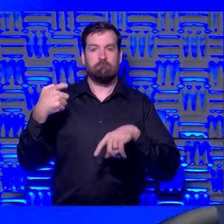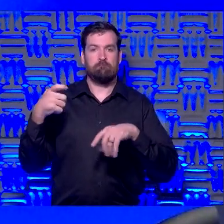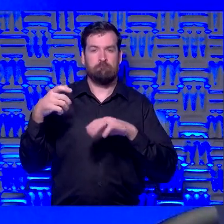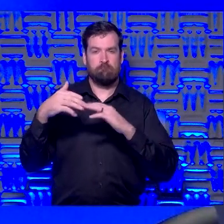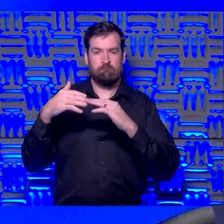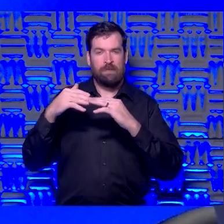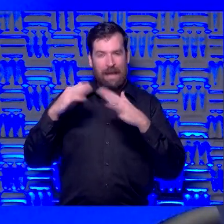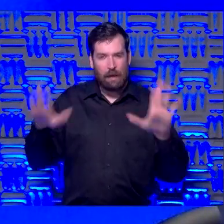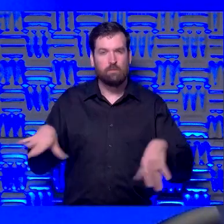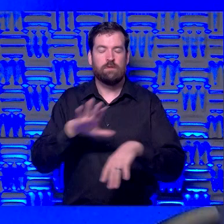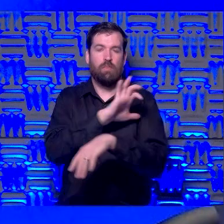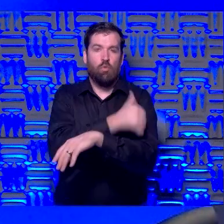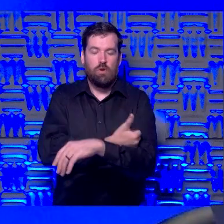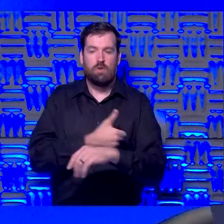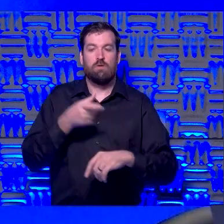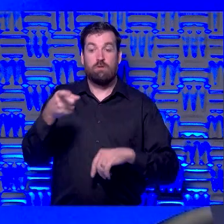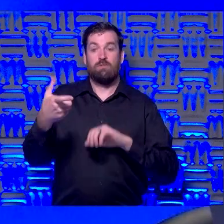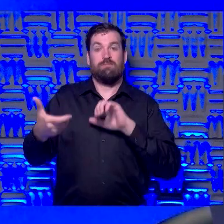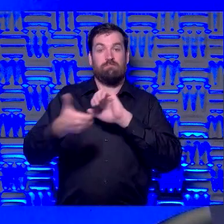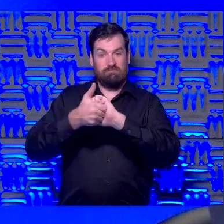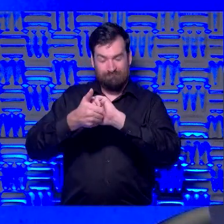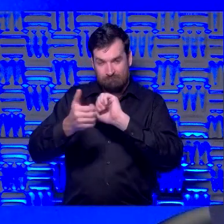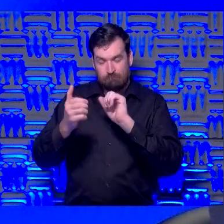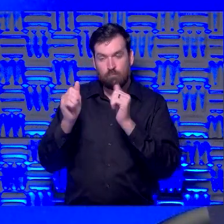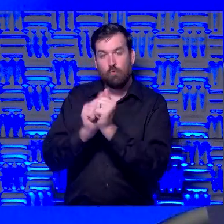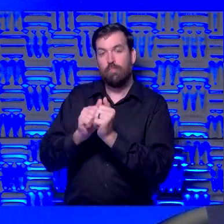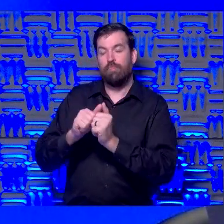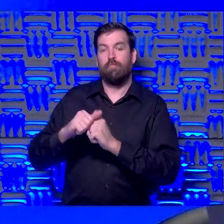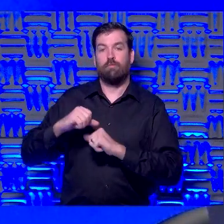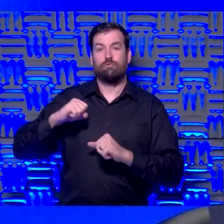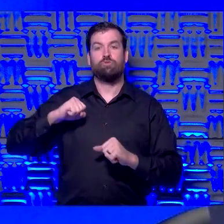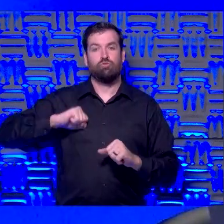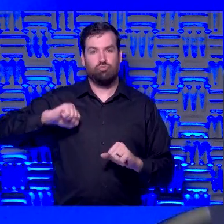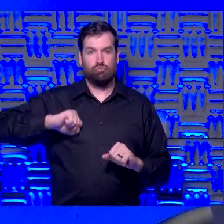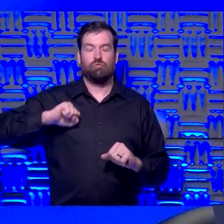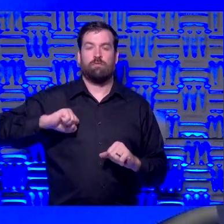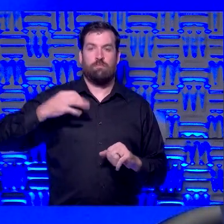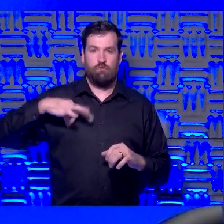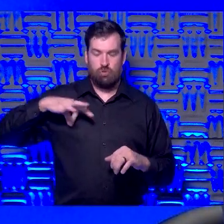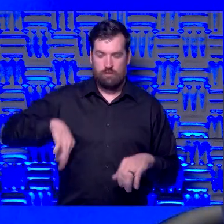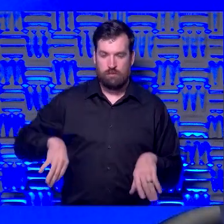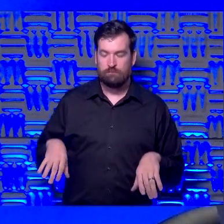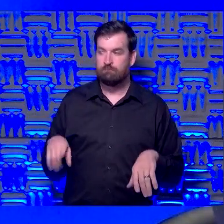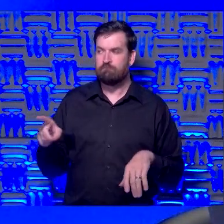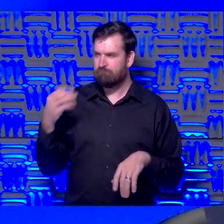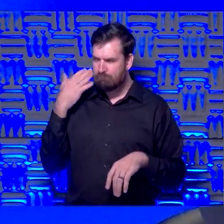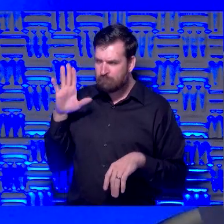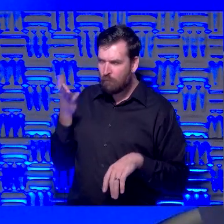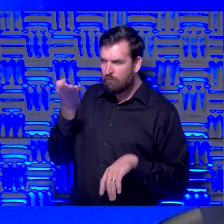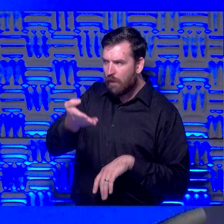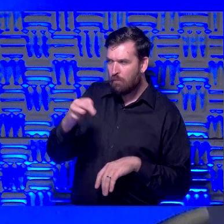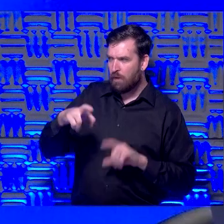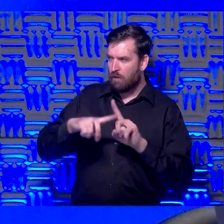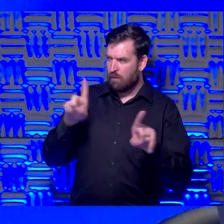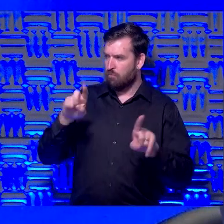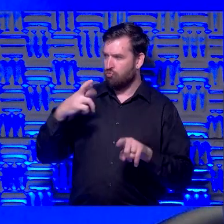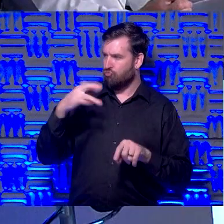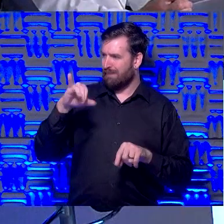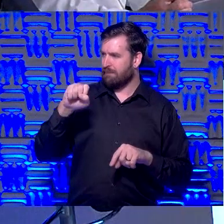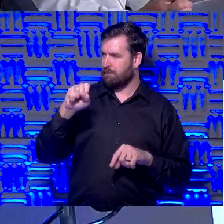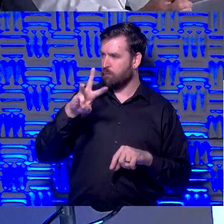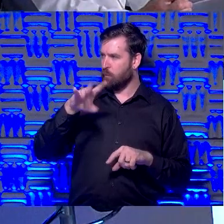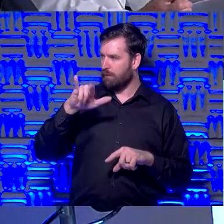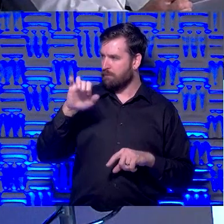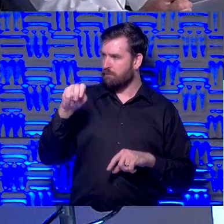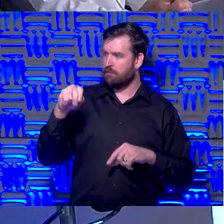all the people in housing, including the fraternities and sororities. So that is a big issue that we are working with daily. Yeah, I don't know if he's out there, but Chris Wilson has just been a lot of